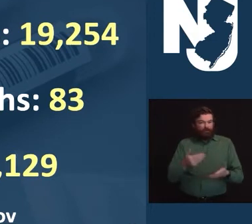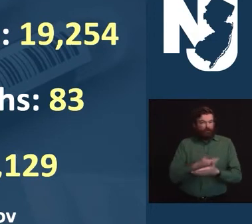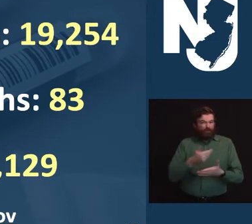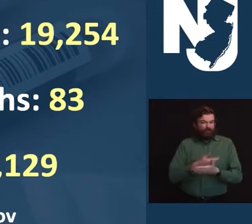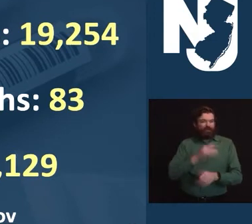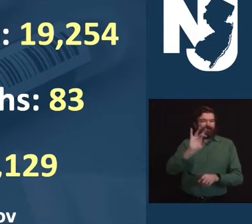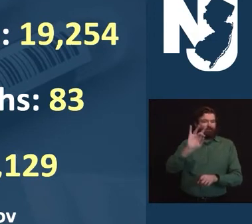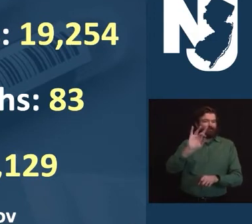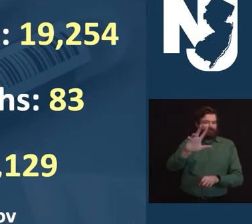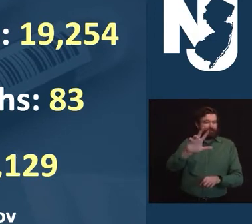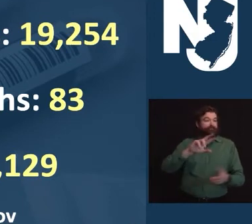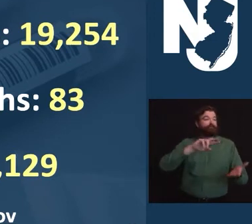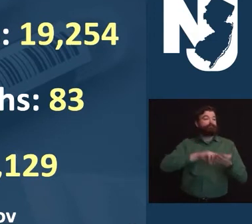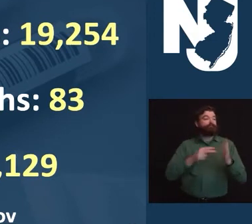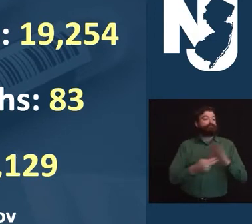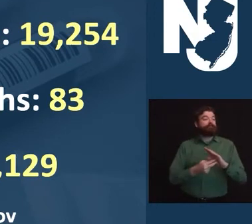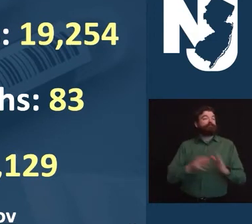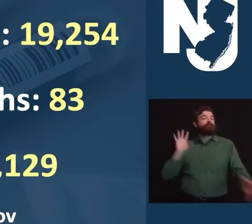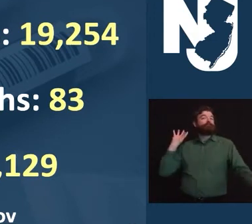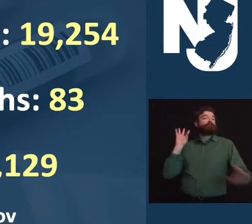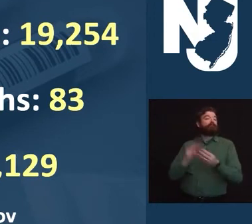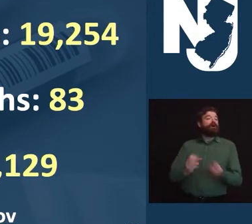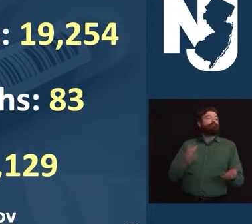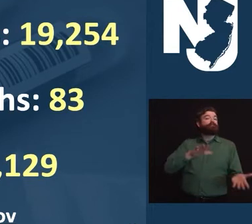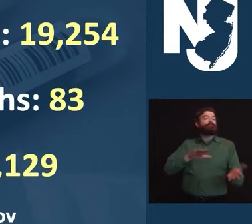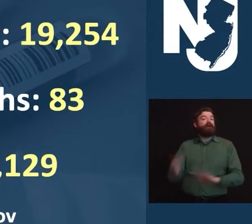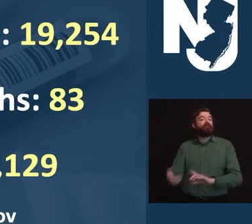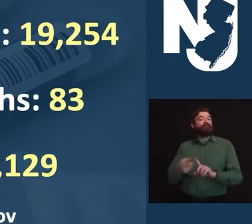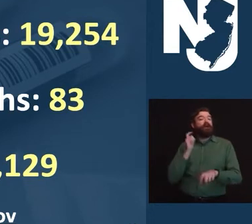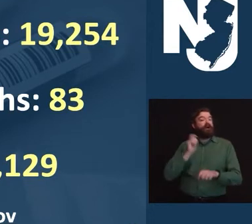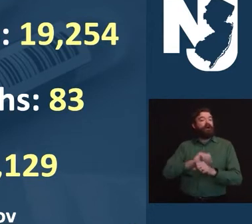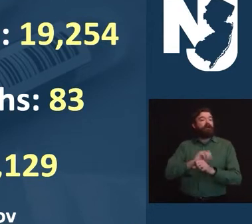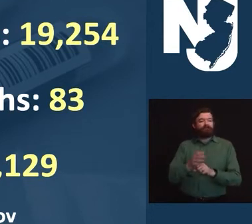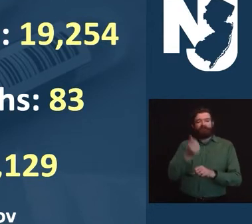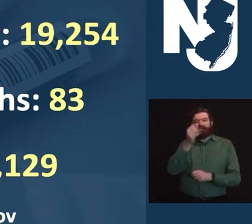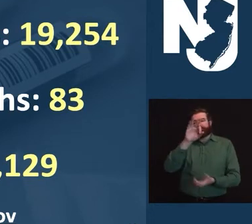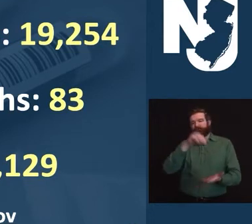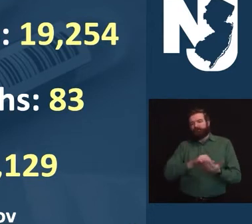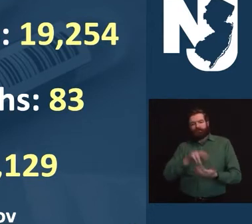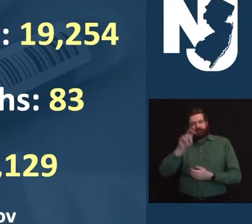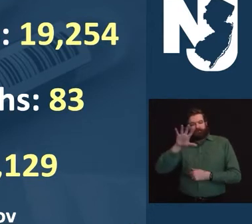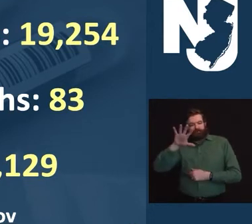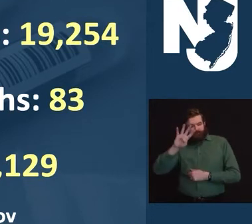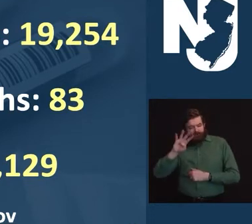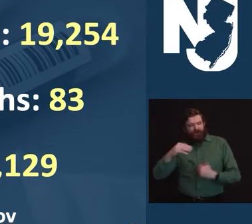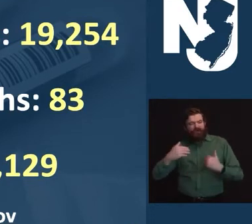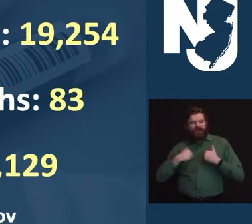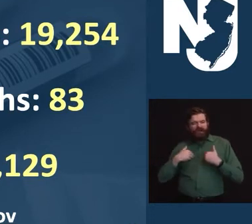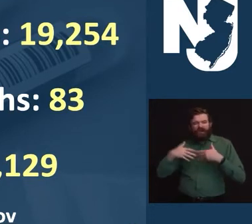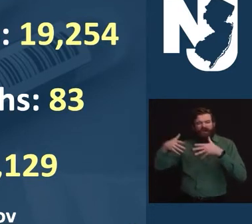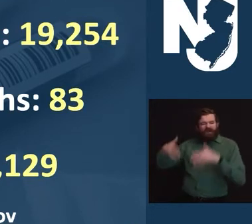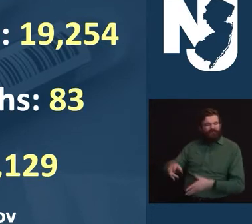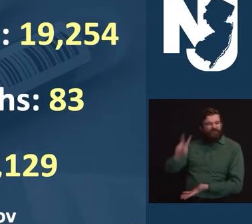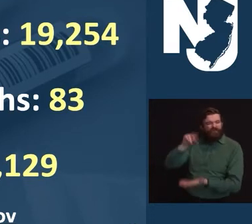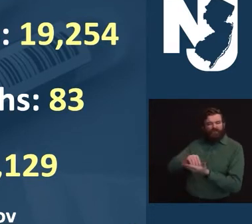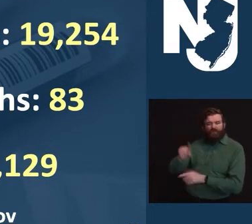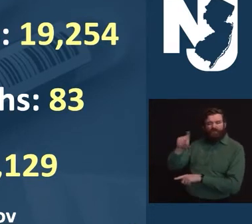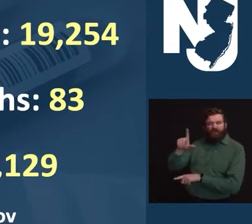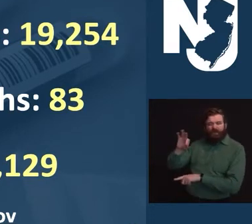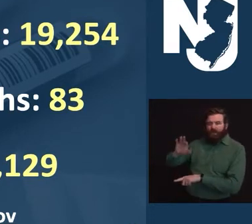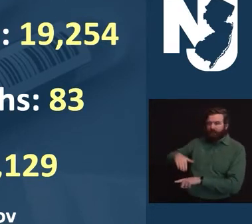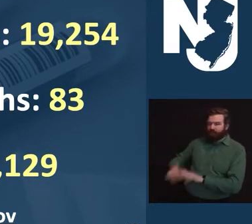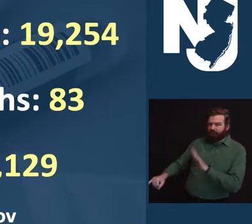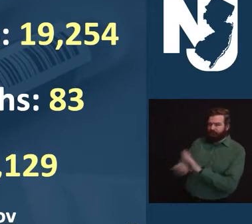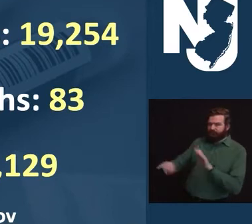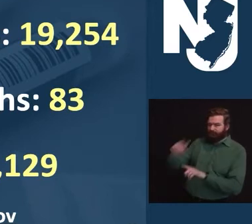19,254 confirmed and another 2,129 probable passings. We will remember 3 of those who have lost in a